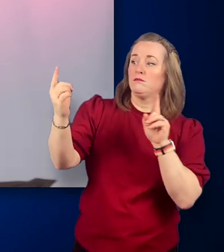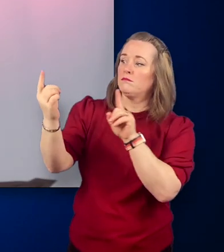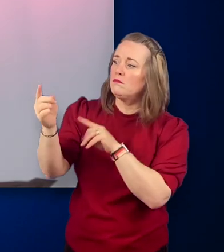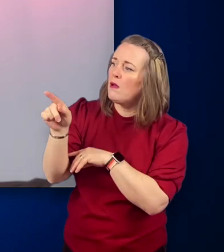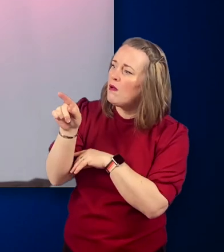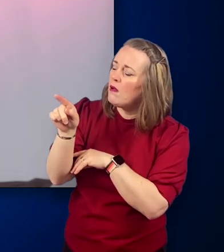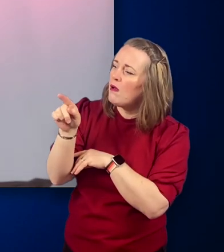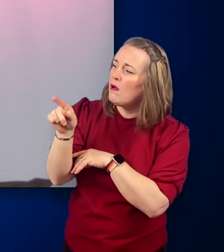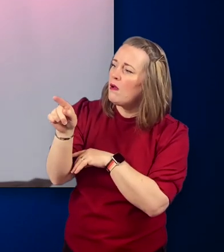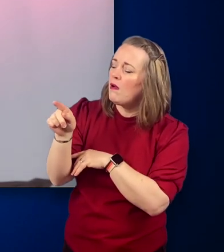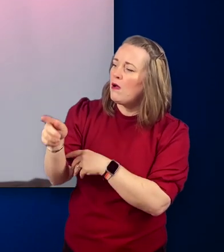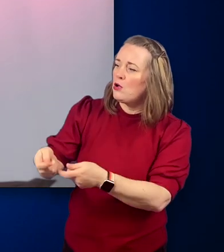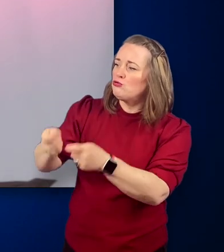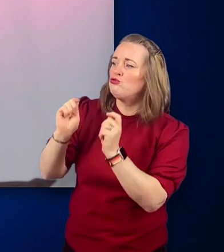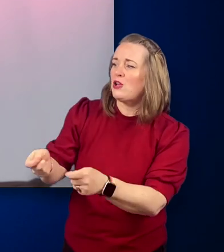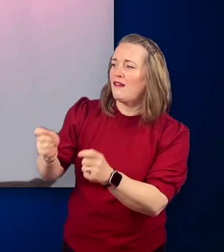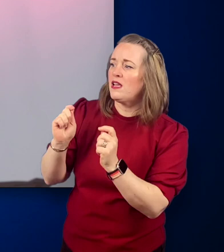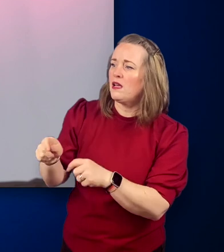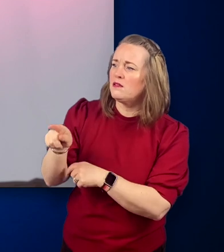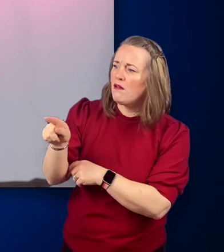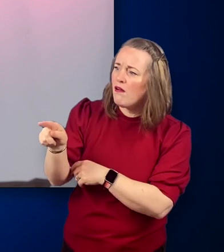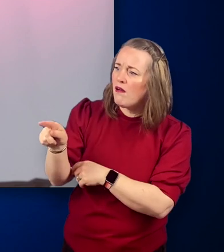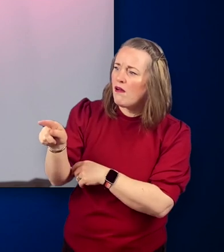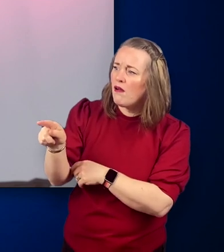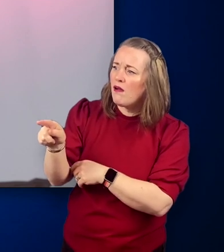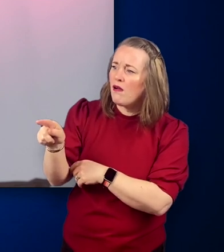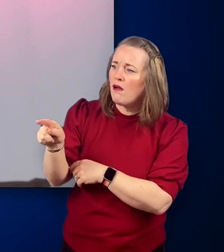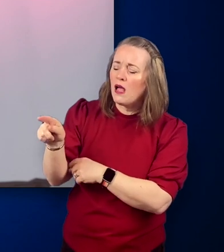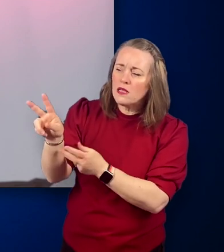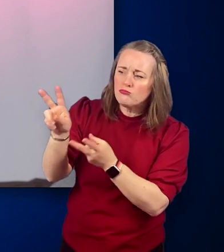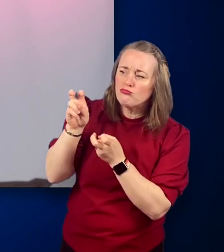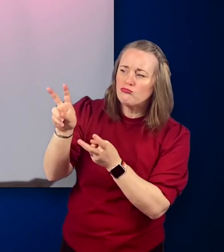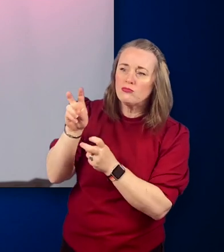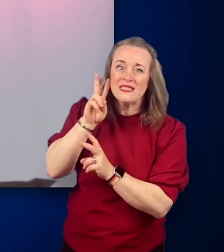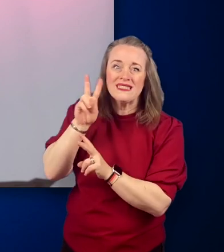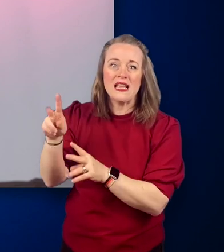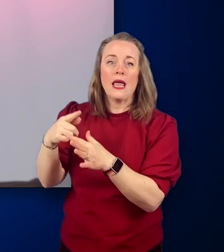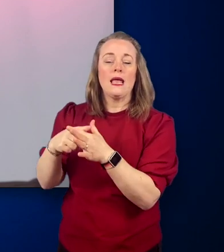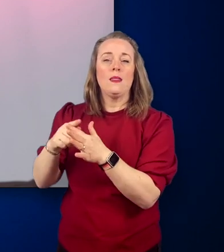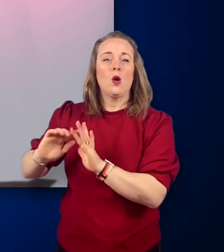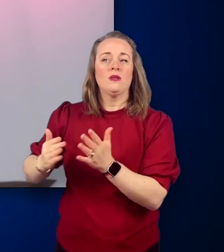he hears what the Ethiopian is reading.